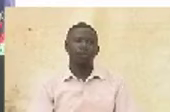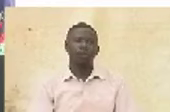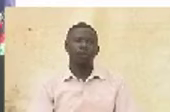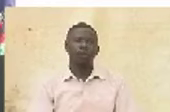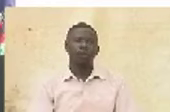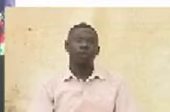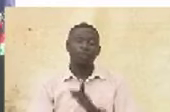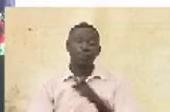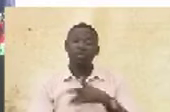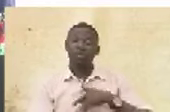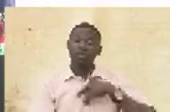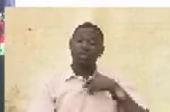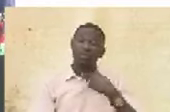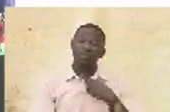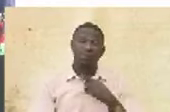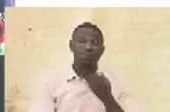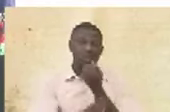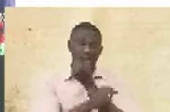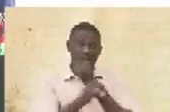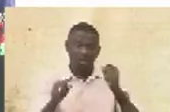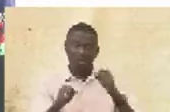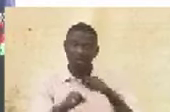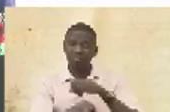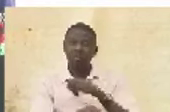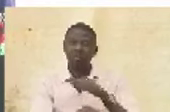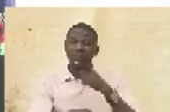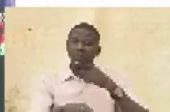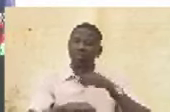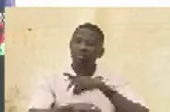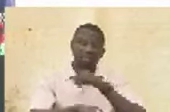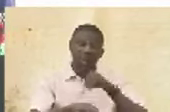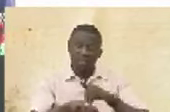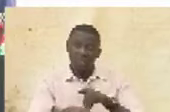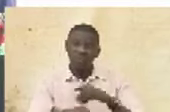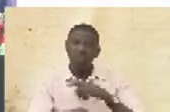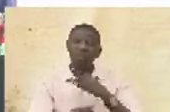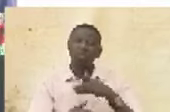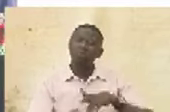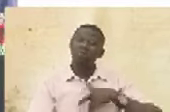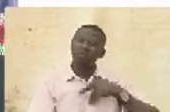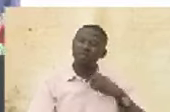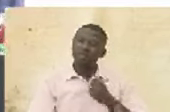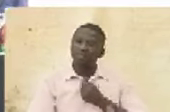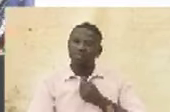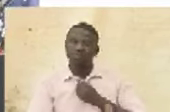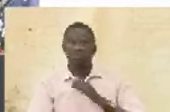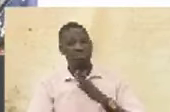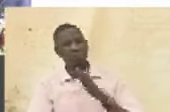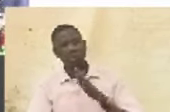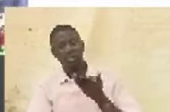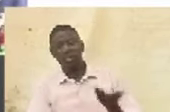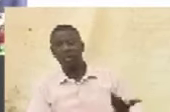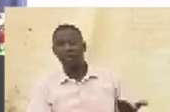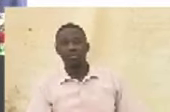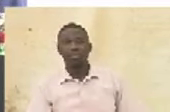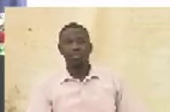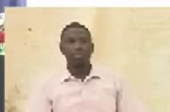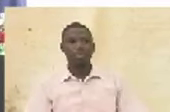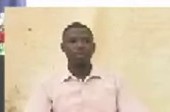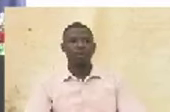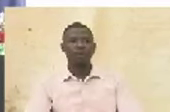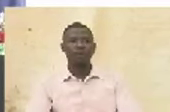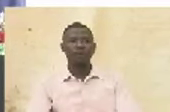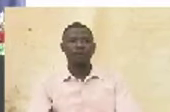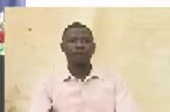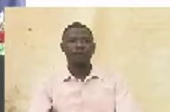did you feel that it was a safe environment, or where did you feel threatened? Fo akede fele ko je dingira nyindo barabaro la je